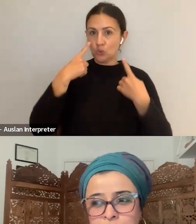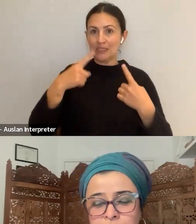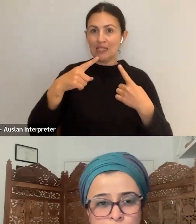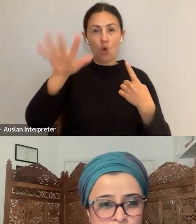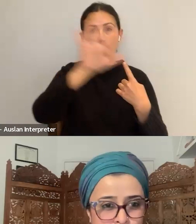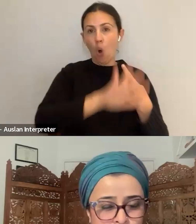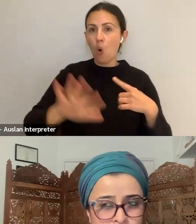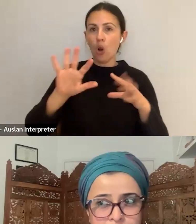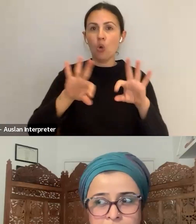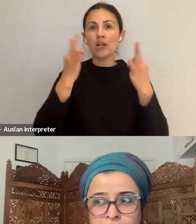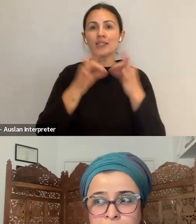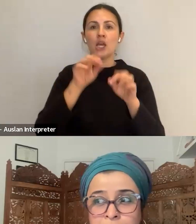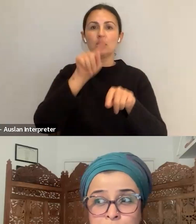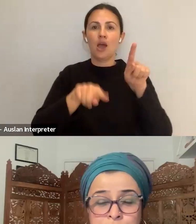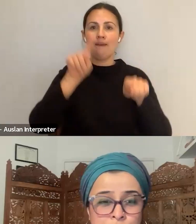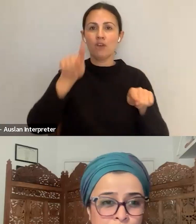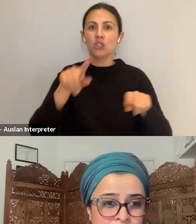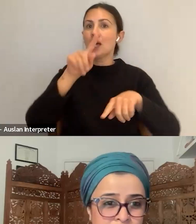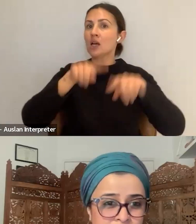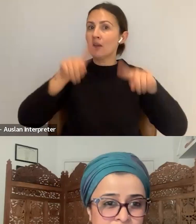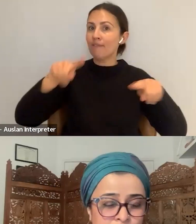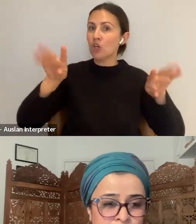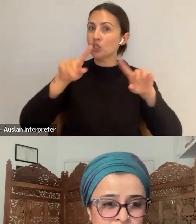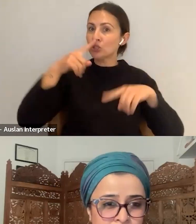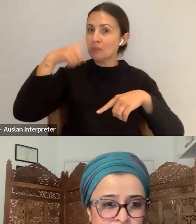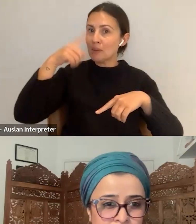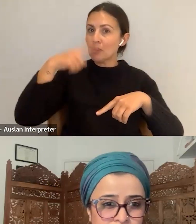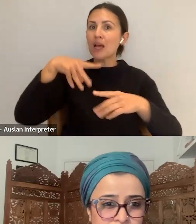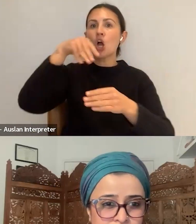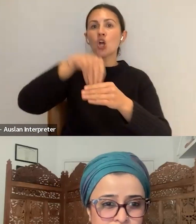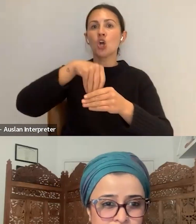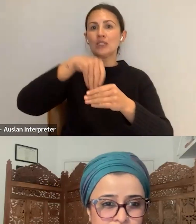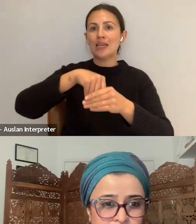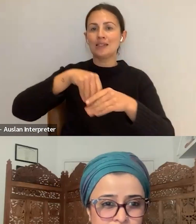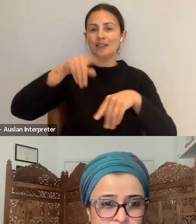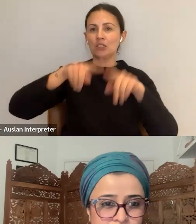in terms of the people and also the content of what it delivered.